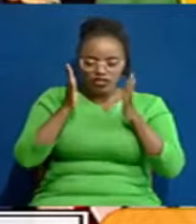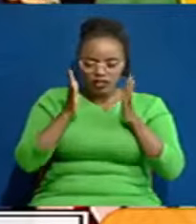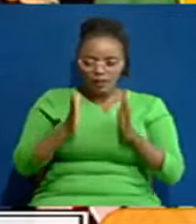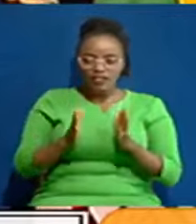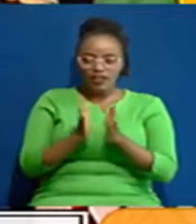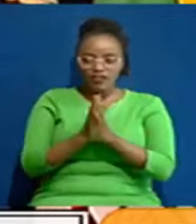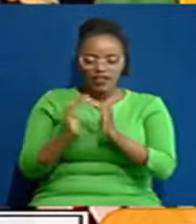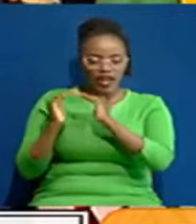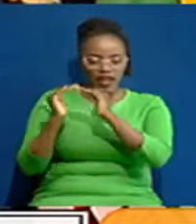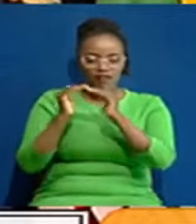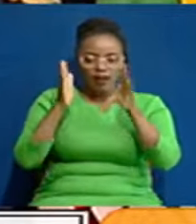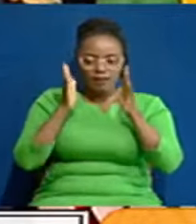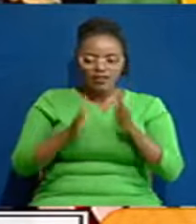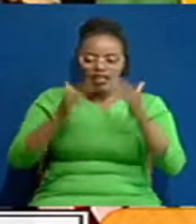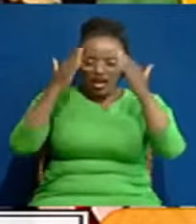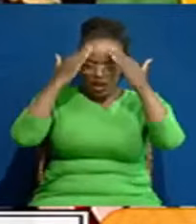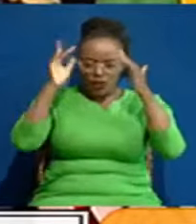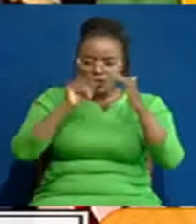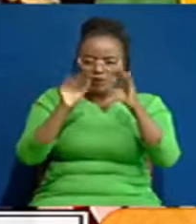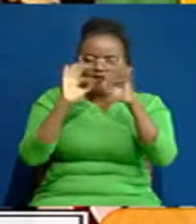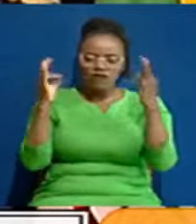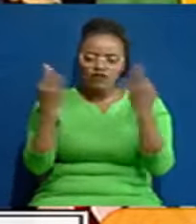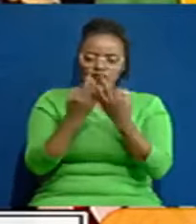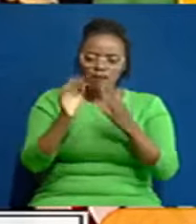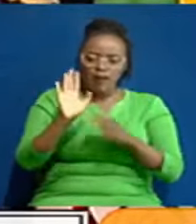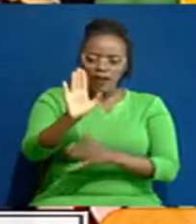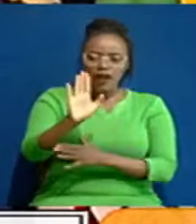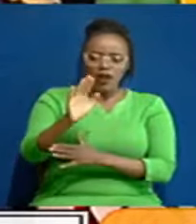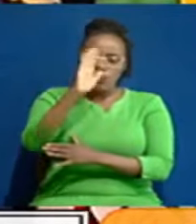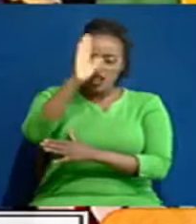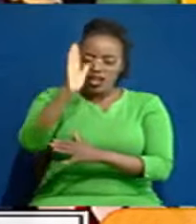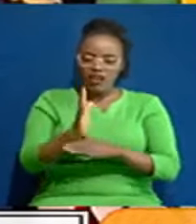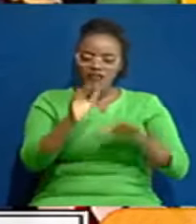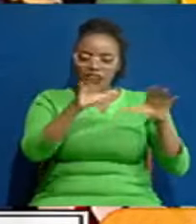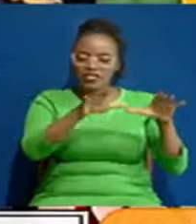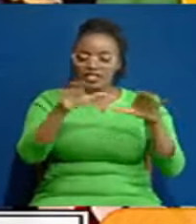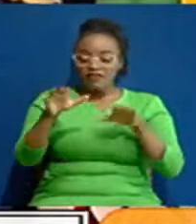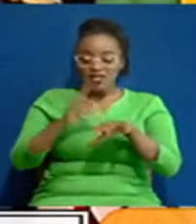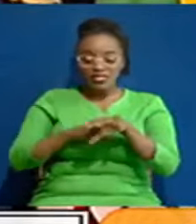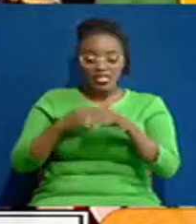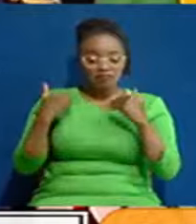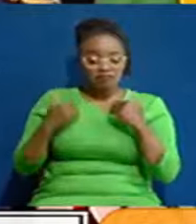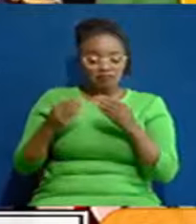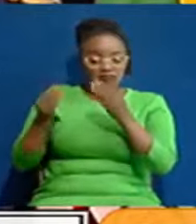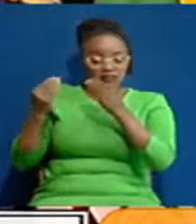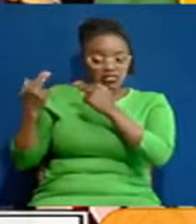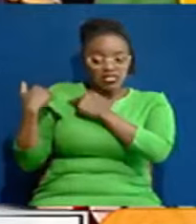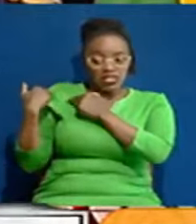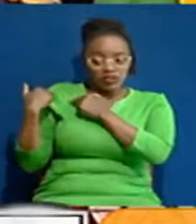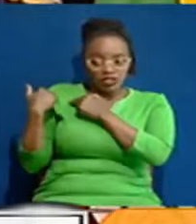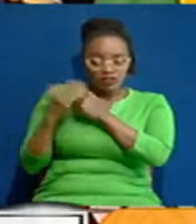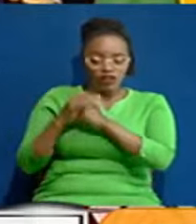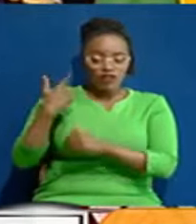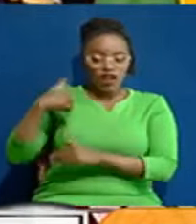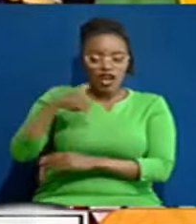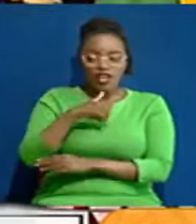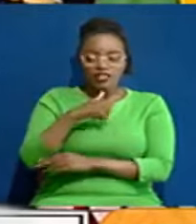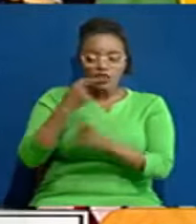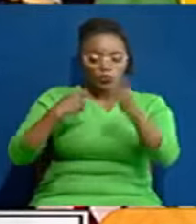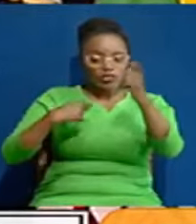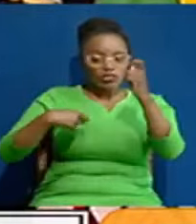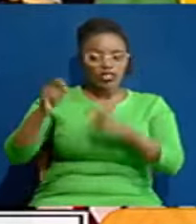and a fair person, and he knew his family would never suffer in my hands, we were able to